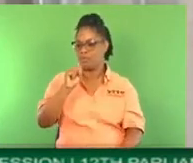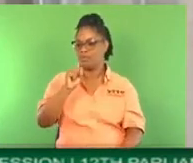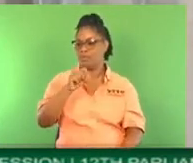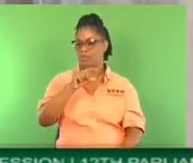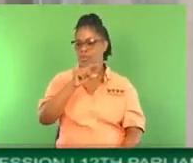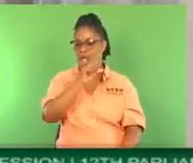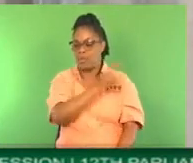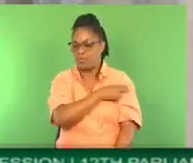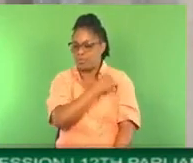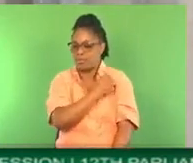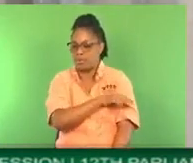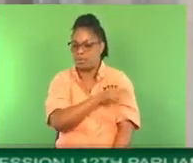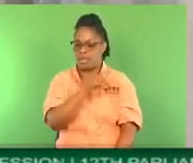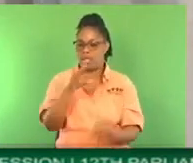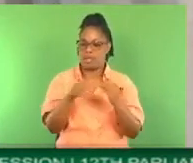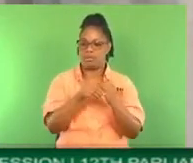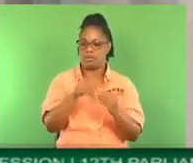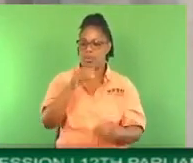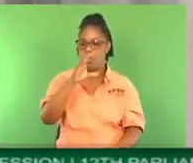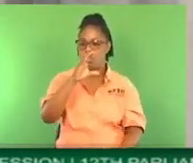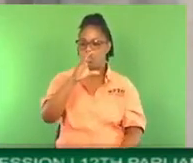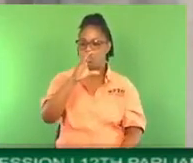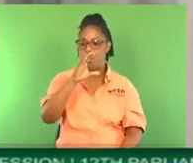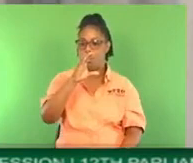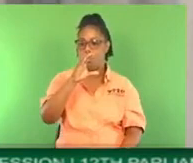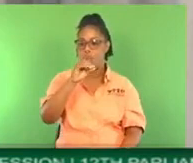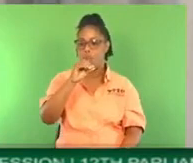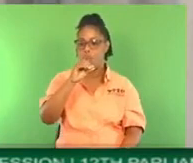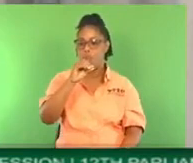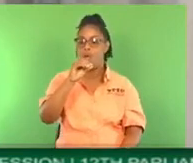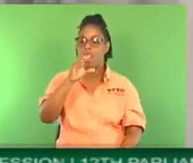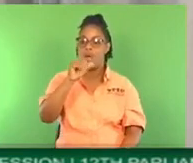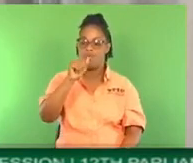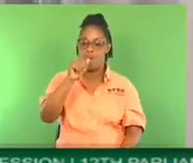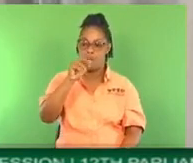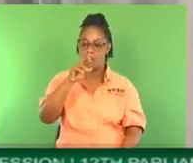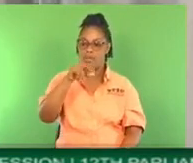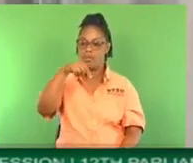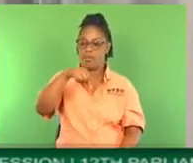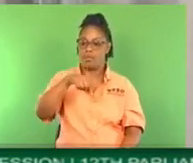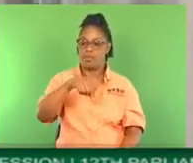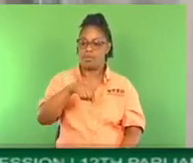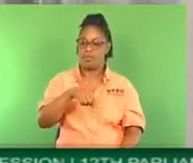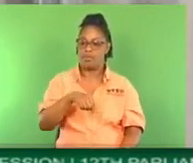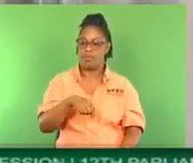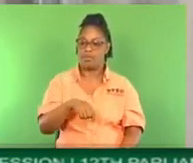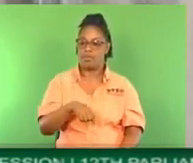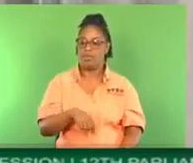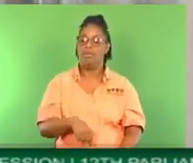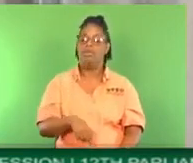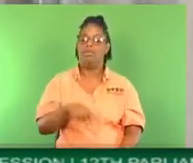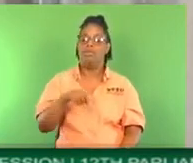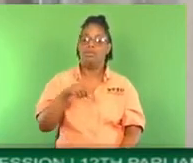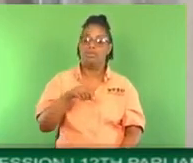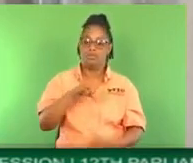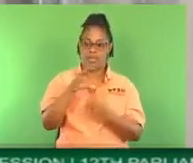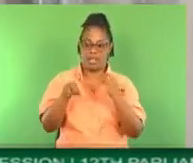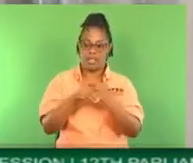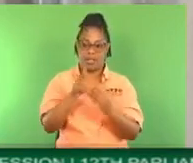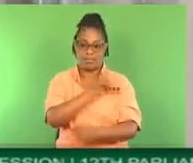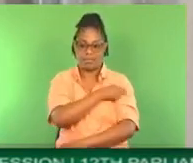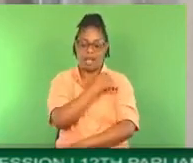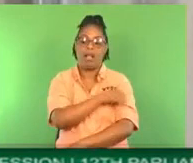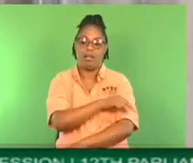Sangre Grande. The 504-bed central block at Port of Spain General Hospital will be commissioned